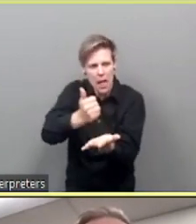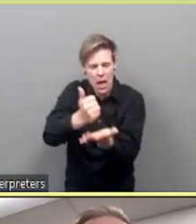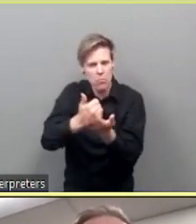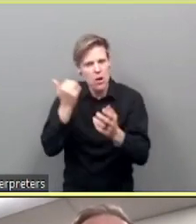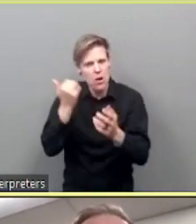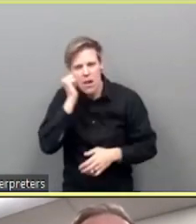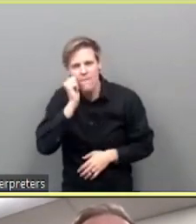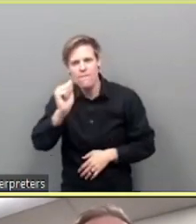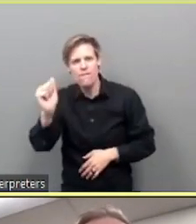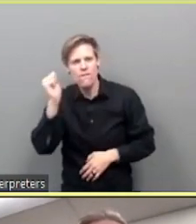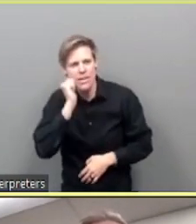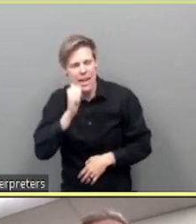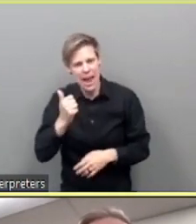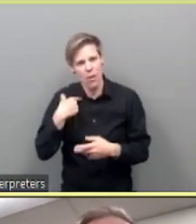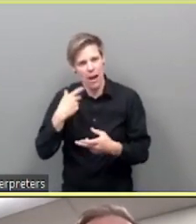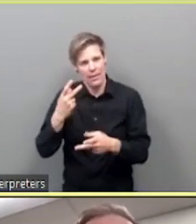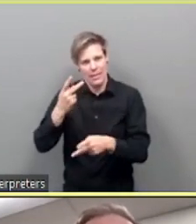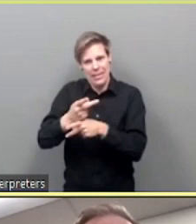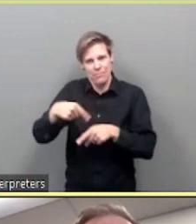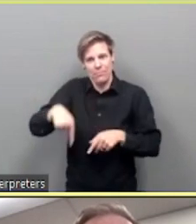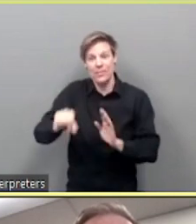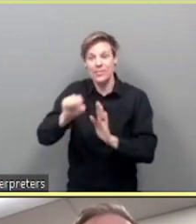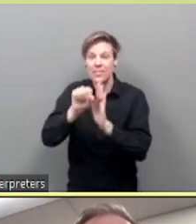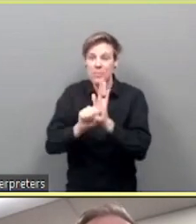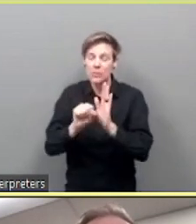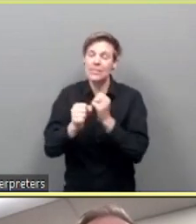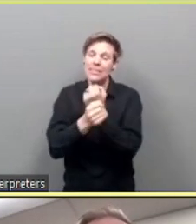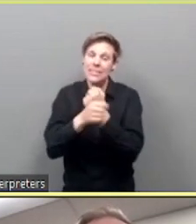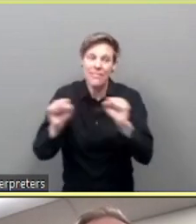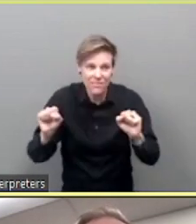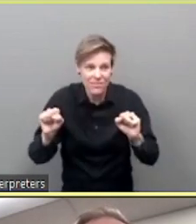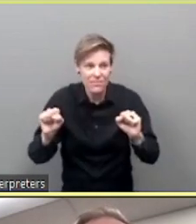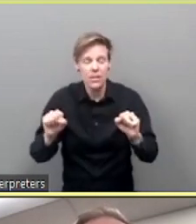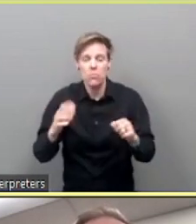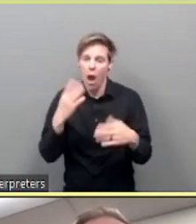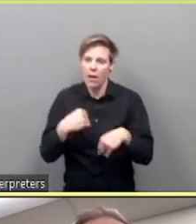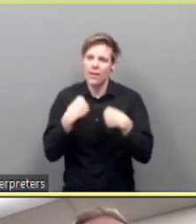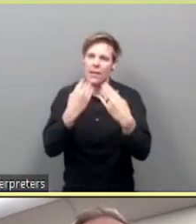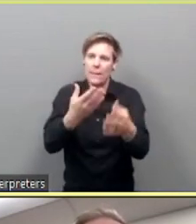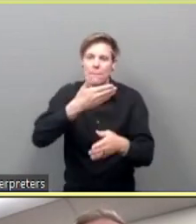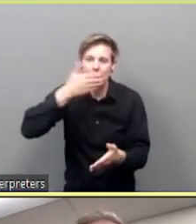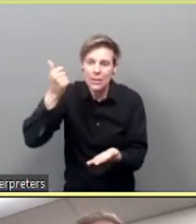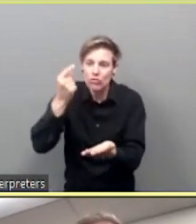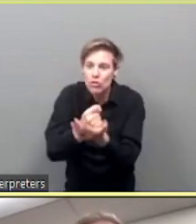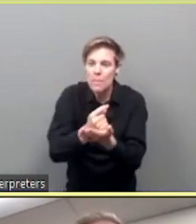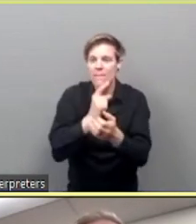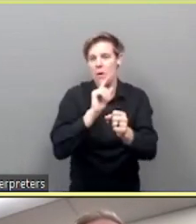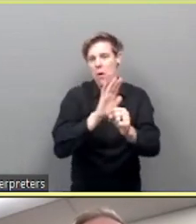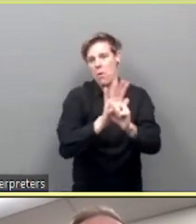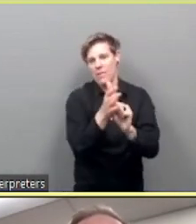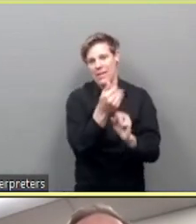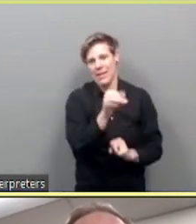New Mexicans safe, to treat them for coronavirus, and to save lives. And